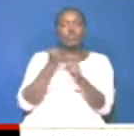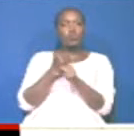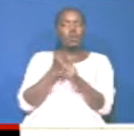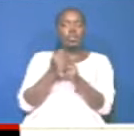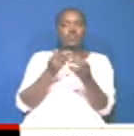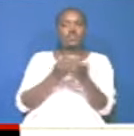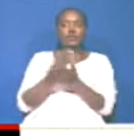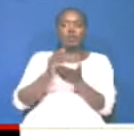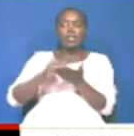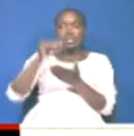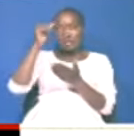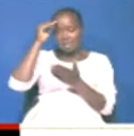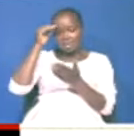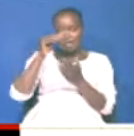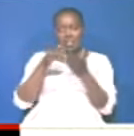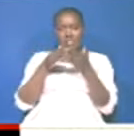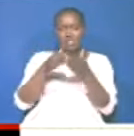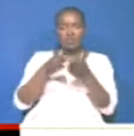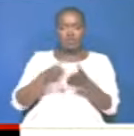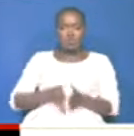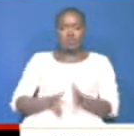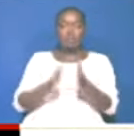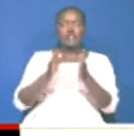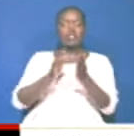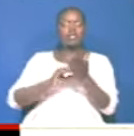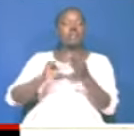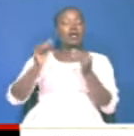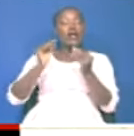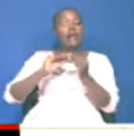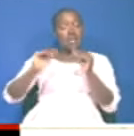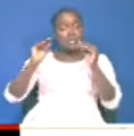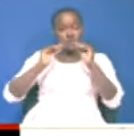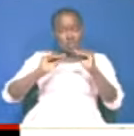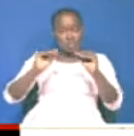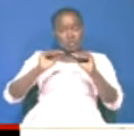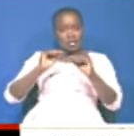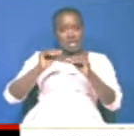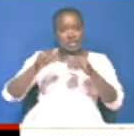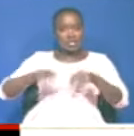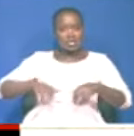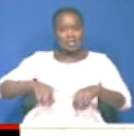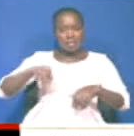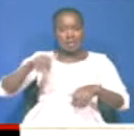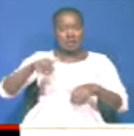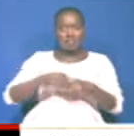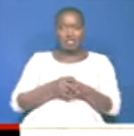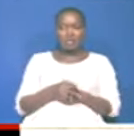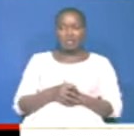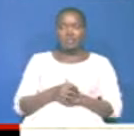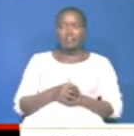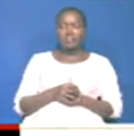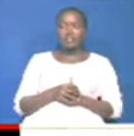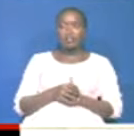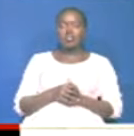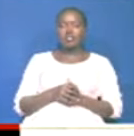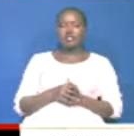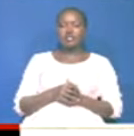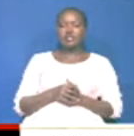learners get sexual reproductive education at a tender age. Reporting from Kamgere Primary